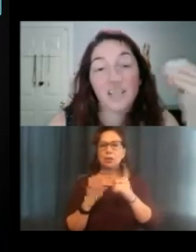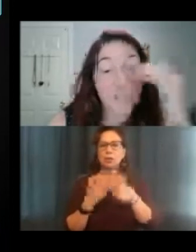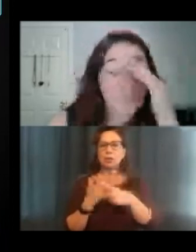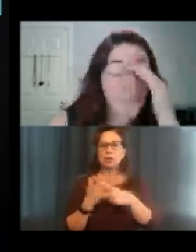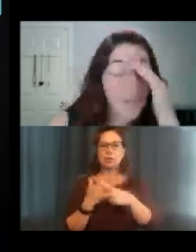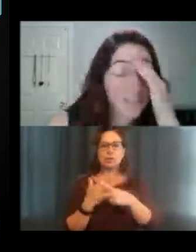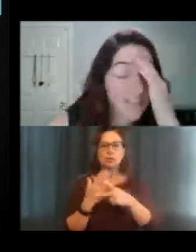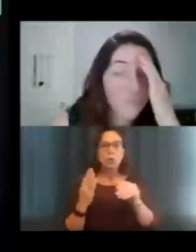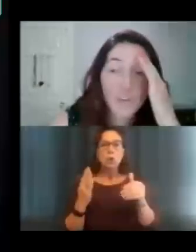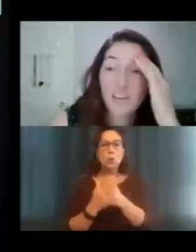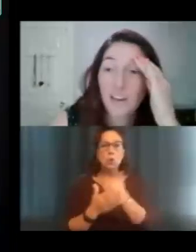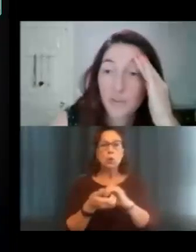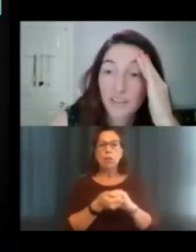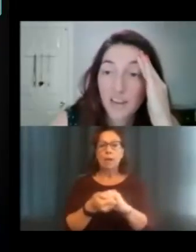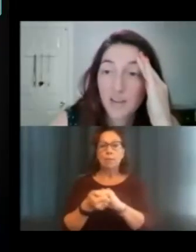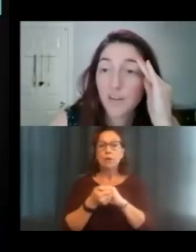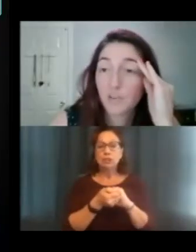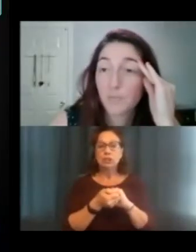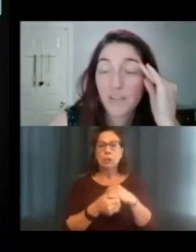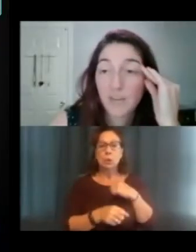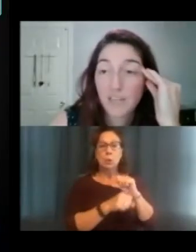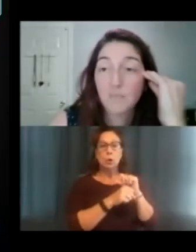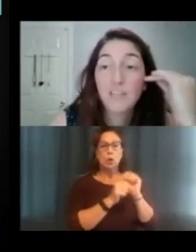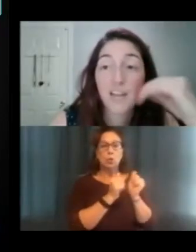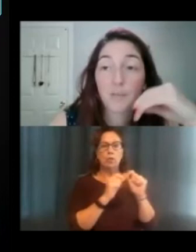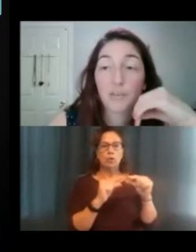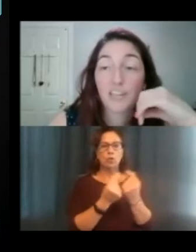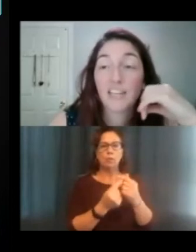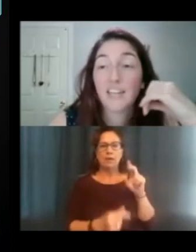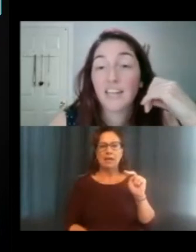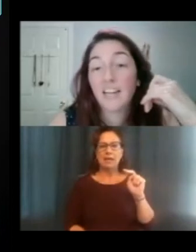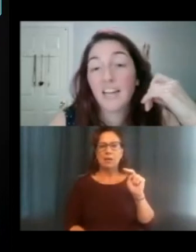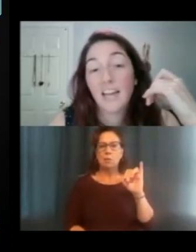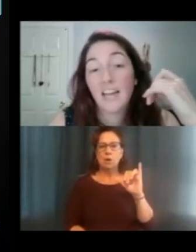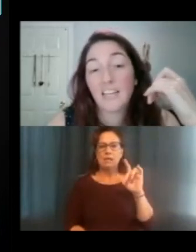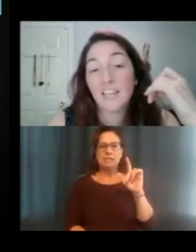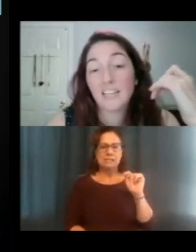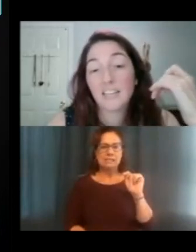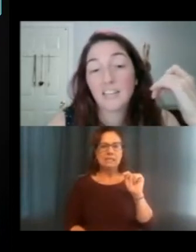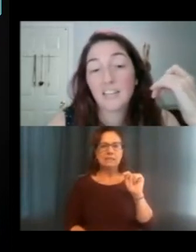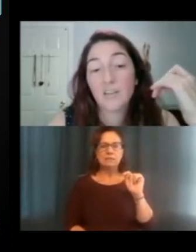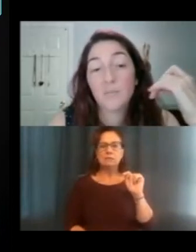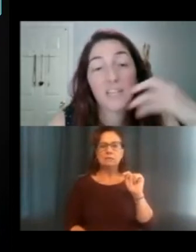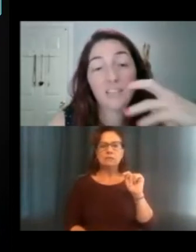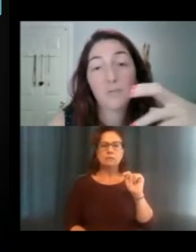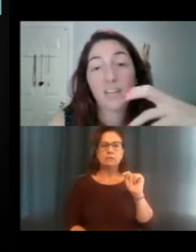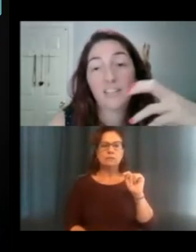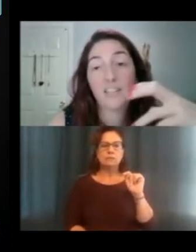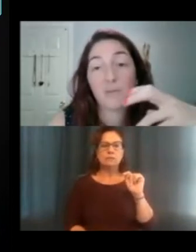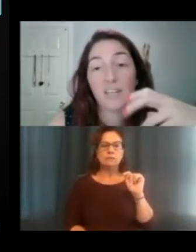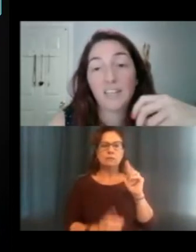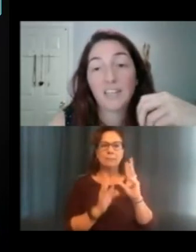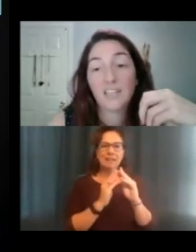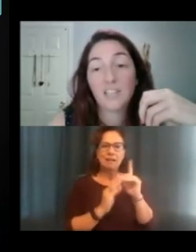new collaborative project that I'm working on with a group at the MIT Media Laboratory. And basically what